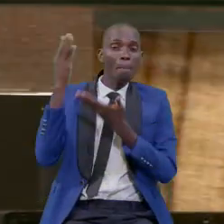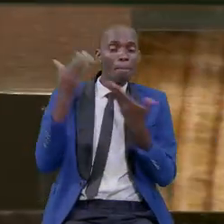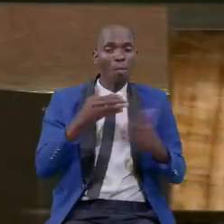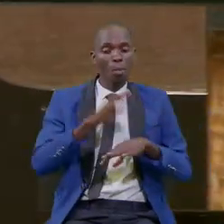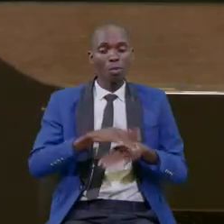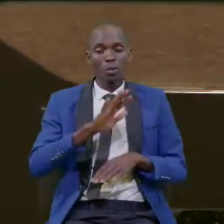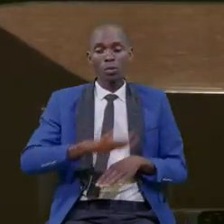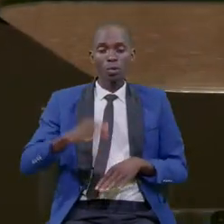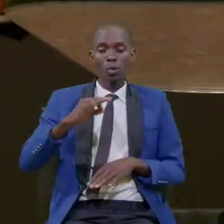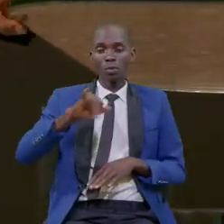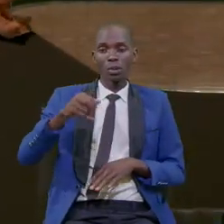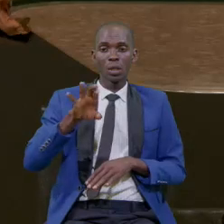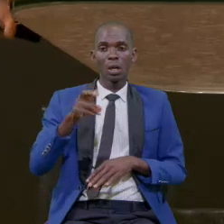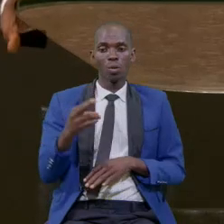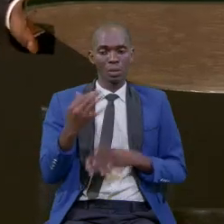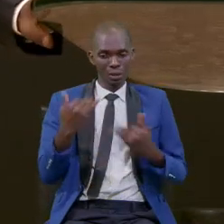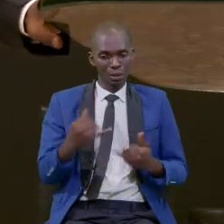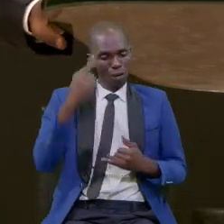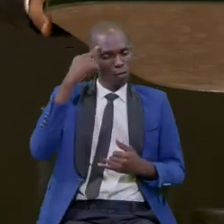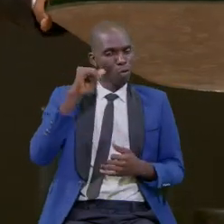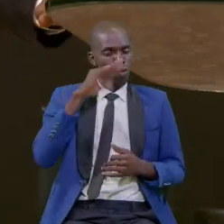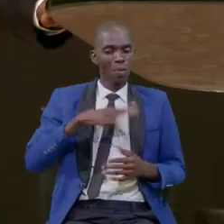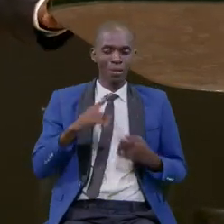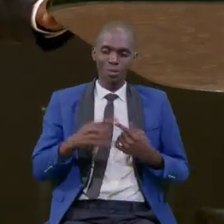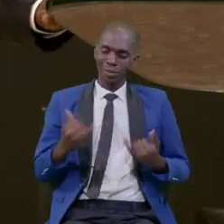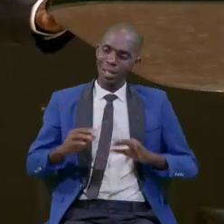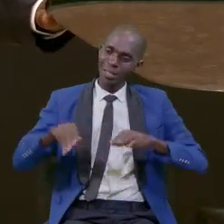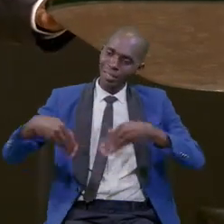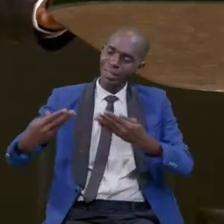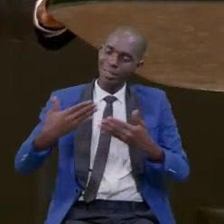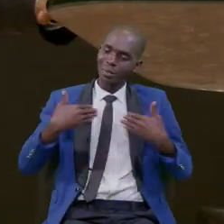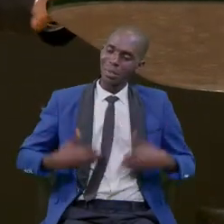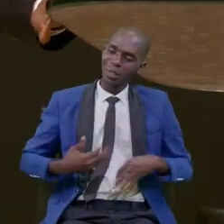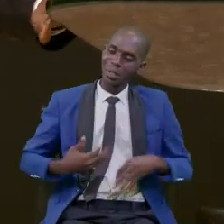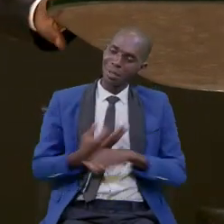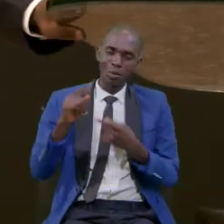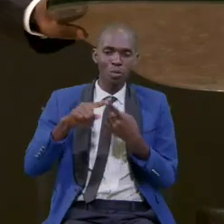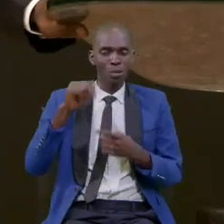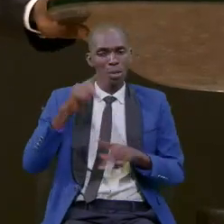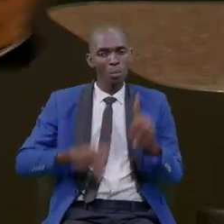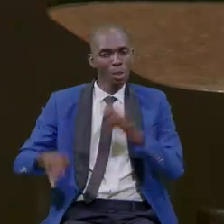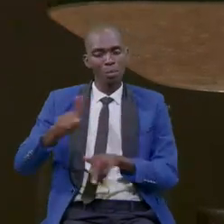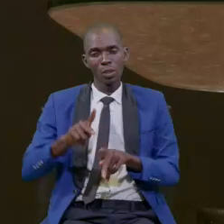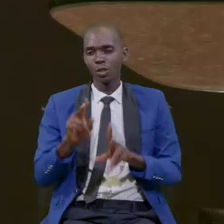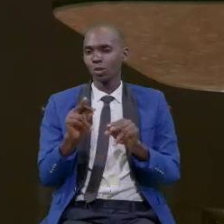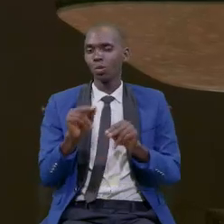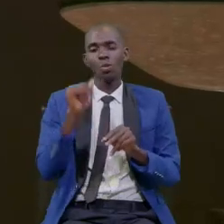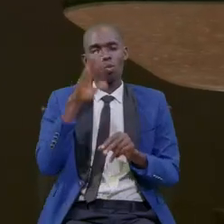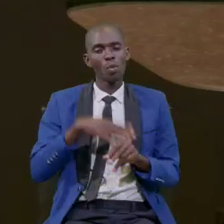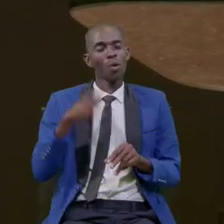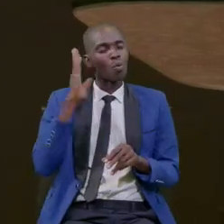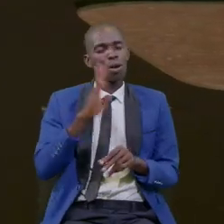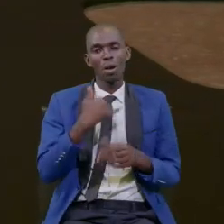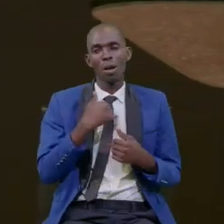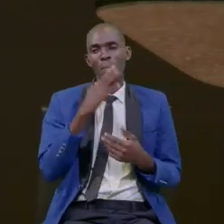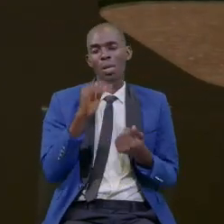trade to them, that would be abomination. She would have perished. The point is,